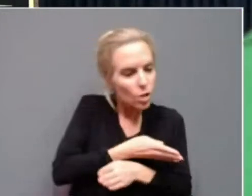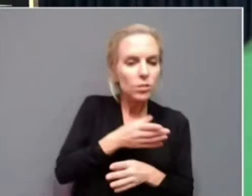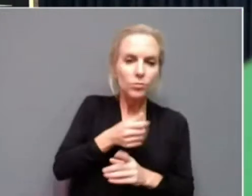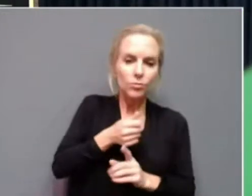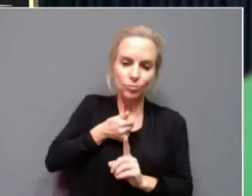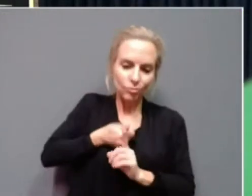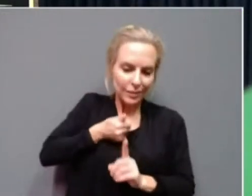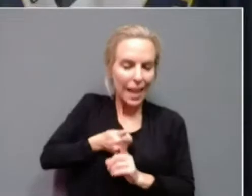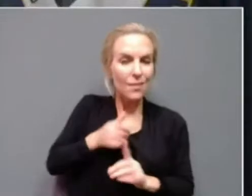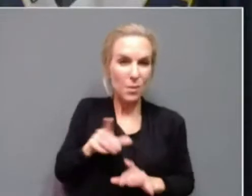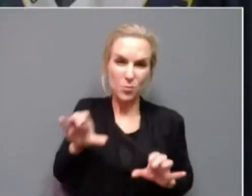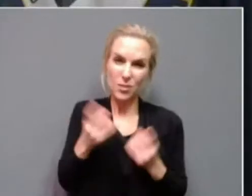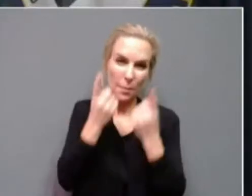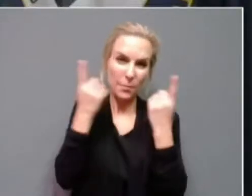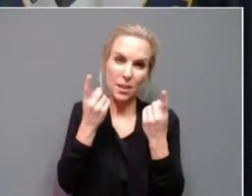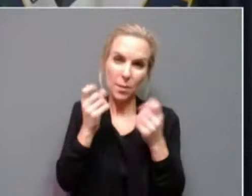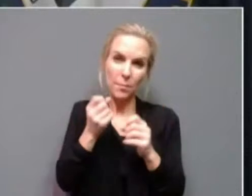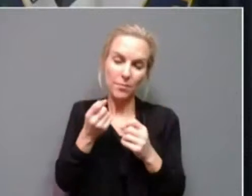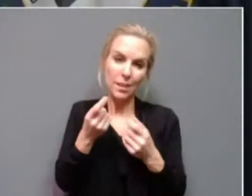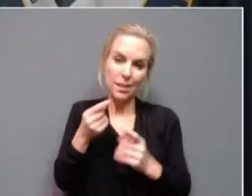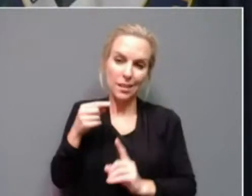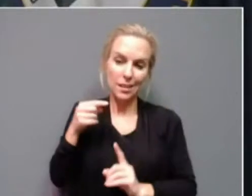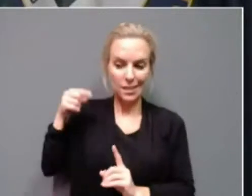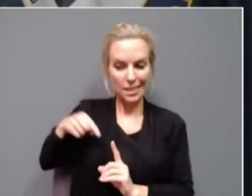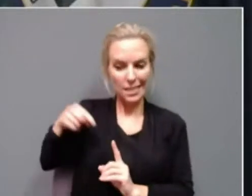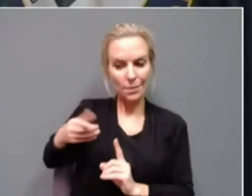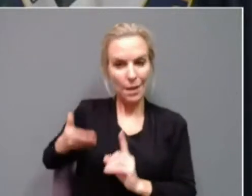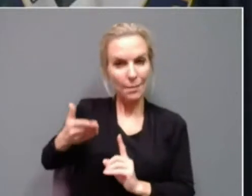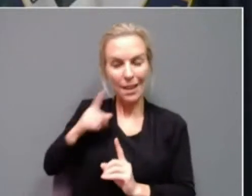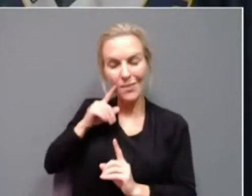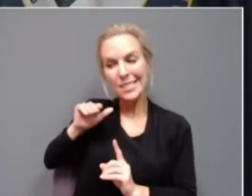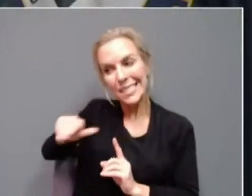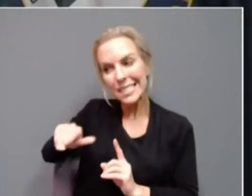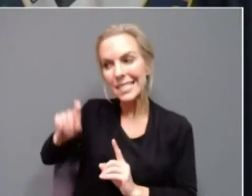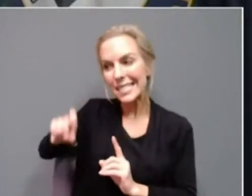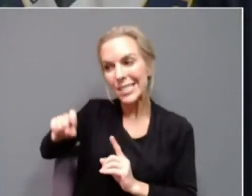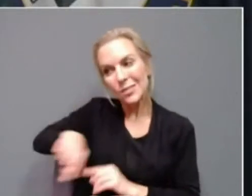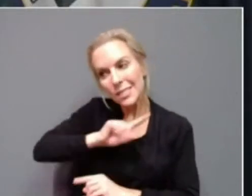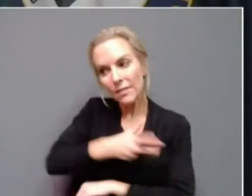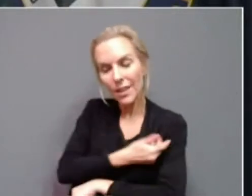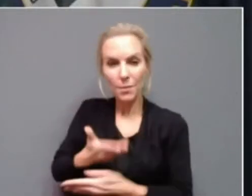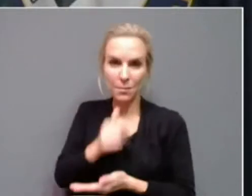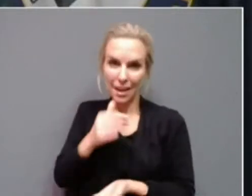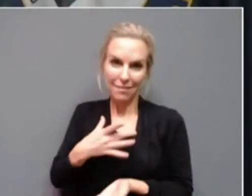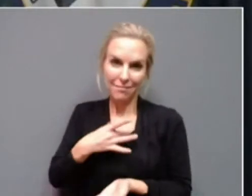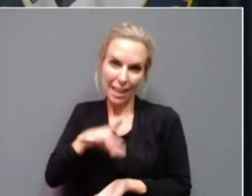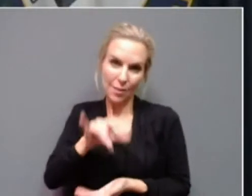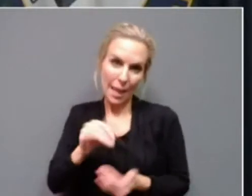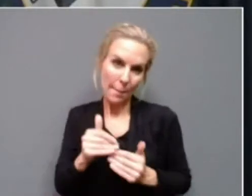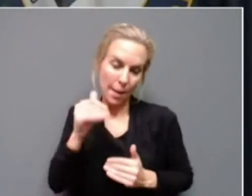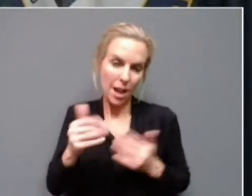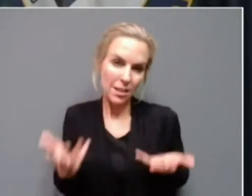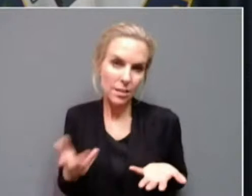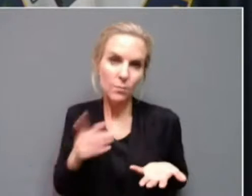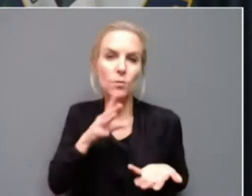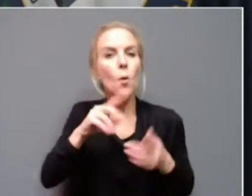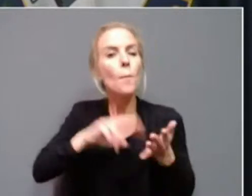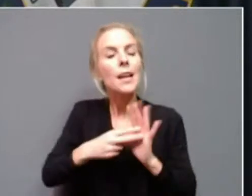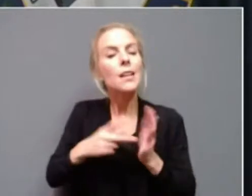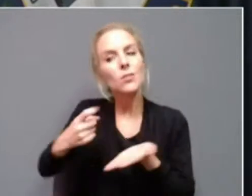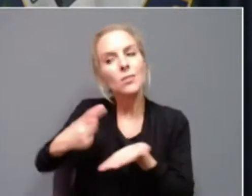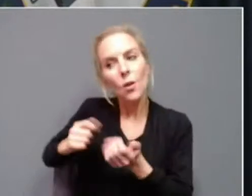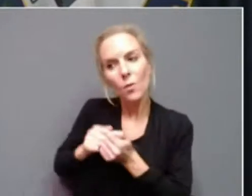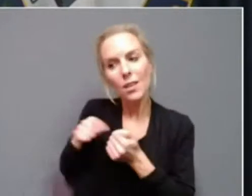maybe will make your neighbor not like you as much. And that's talking to them about this vaccine. If you know people that haven't